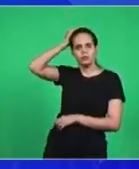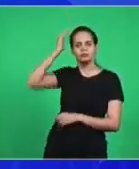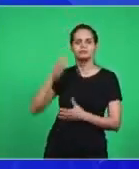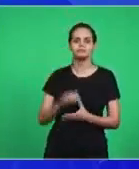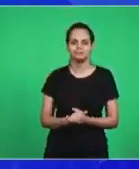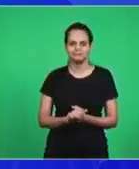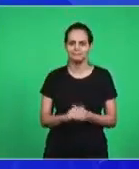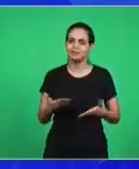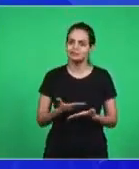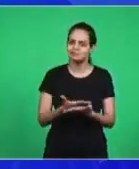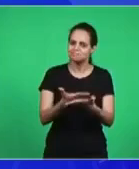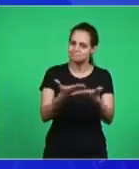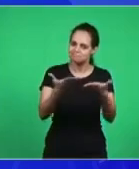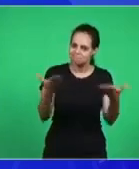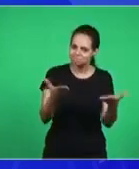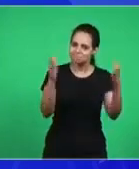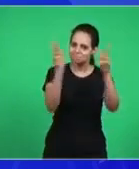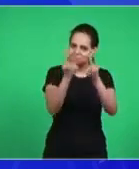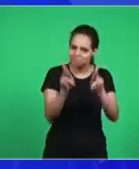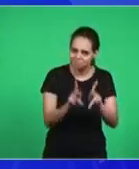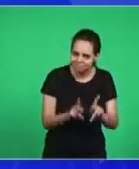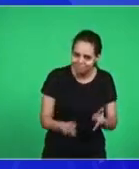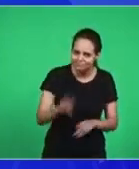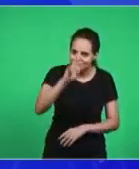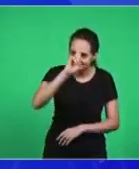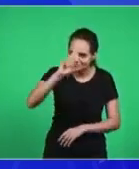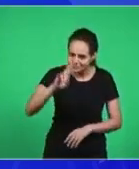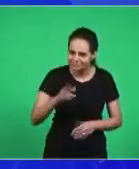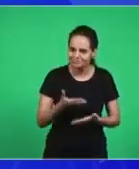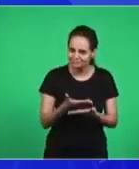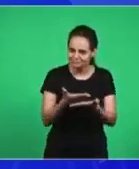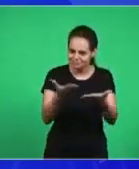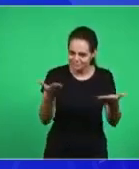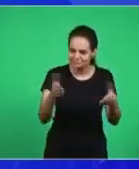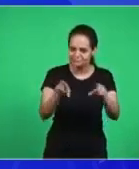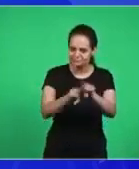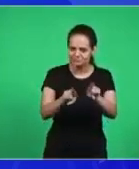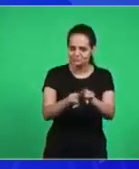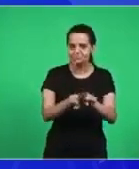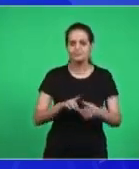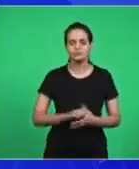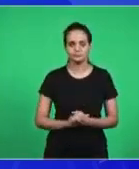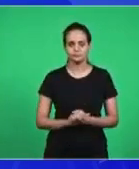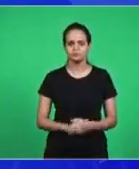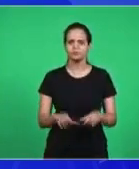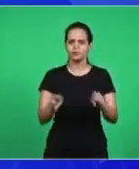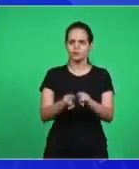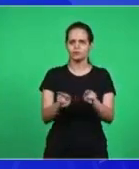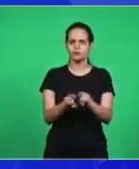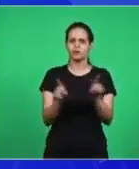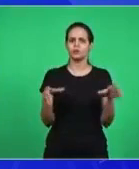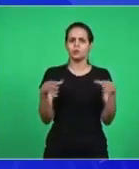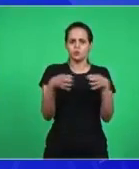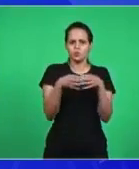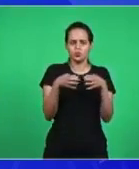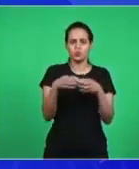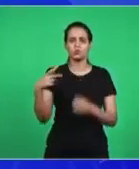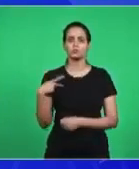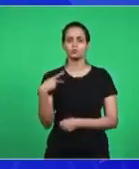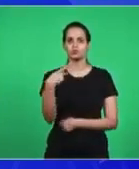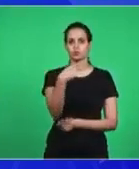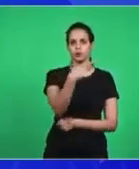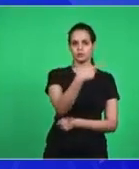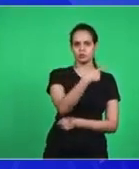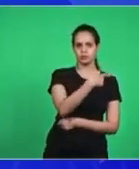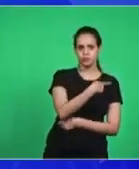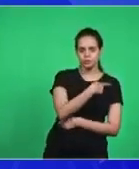picture, they sent their greetings to the brethren here. We also greet them with the peace of the Lord Jesus. And also a group of pastors from India